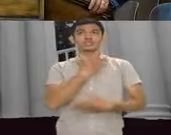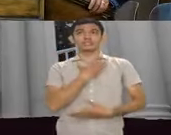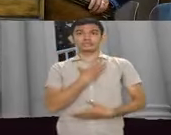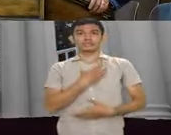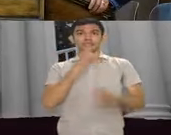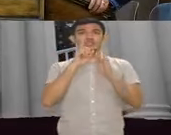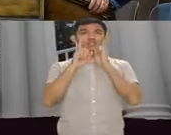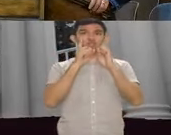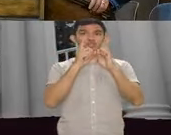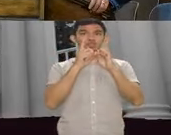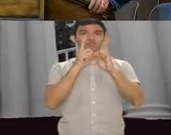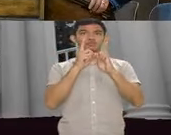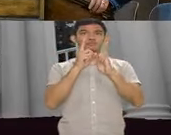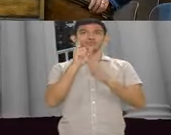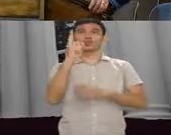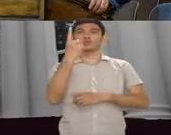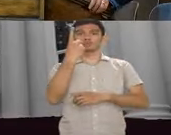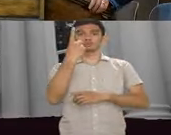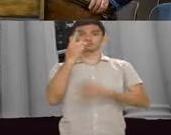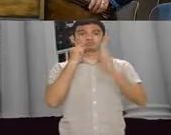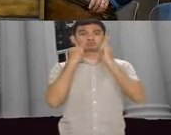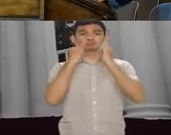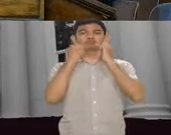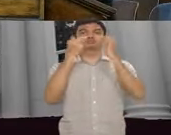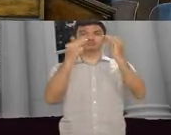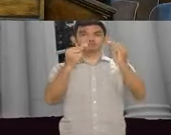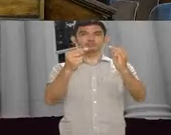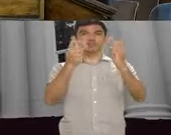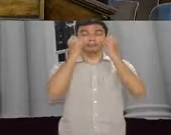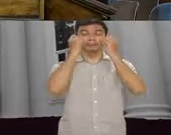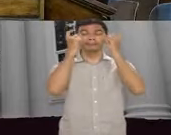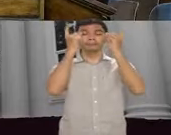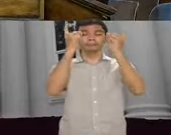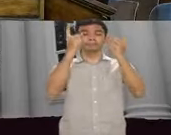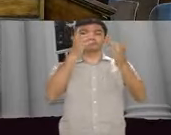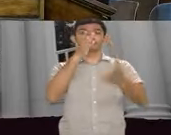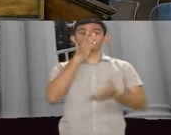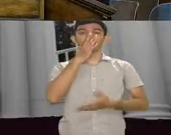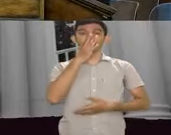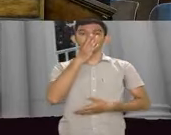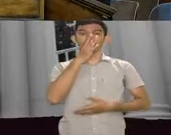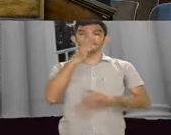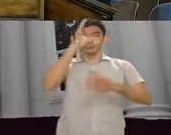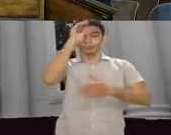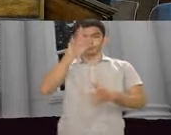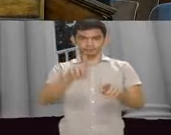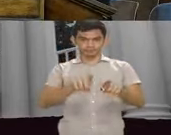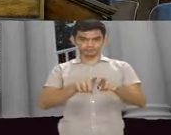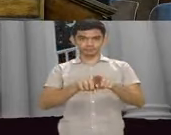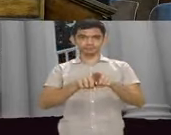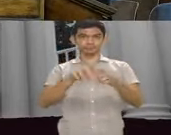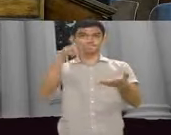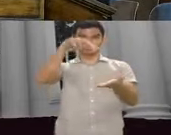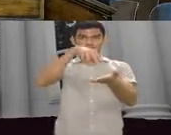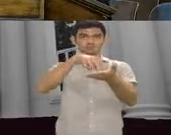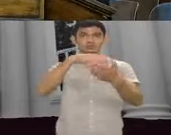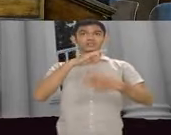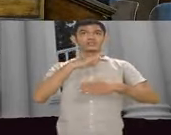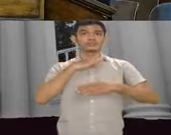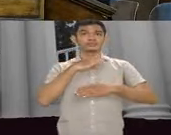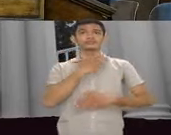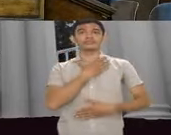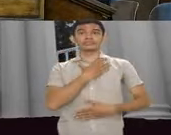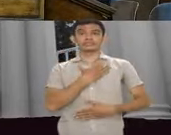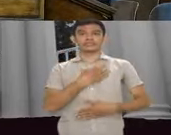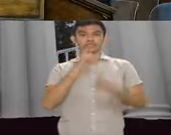to speak with him. Then one said unto him, behold, thy mother and thy brethren stand without, desiring